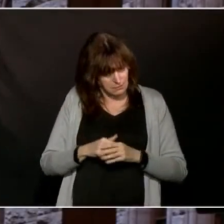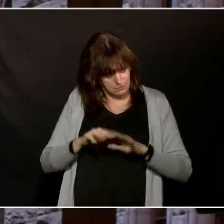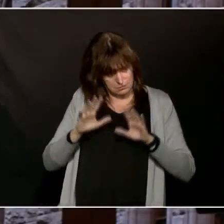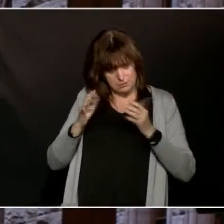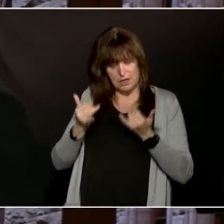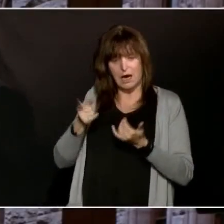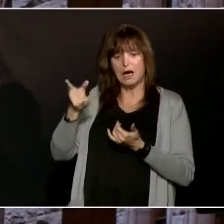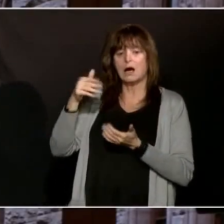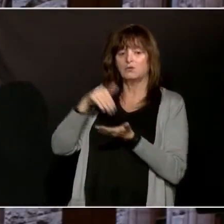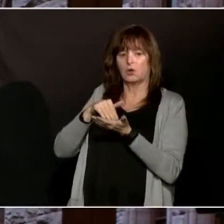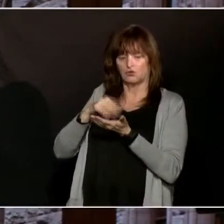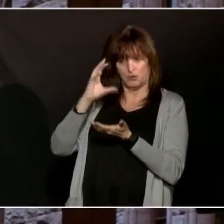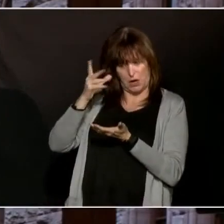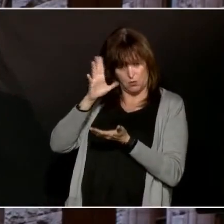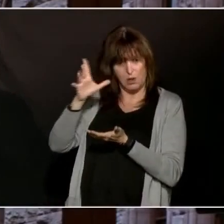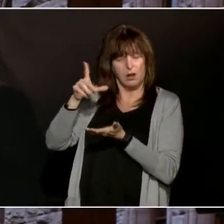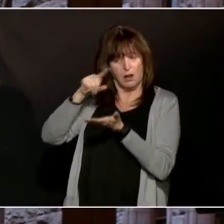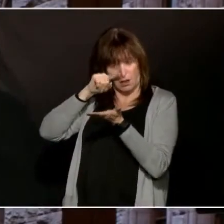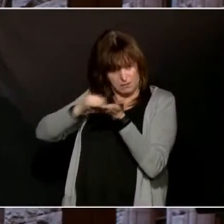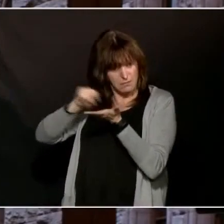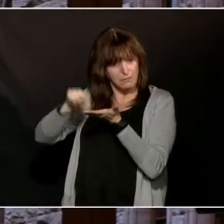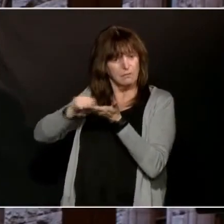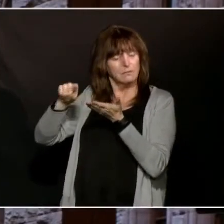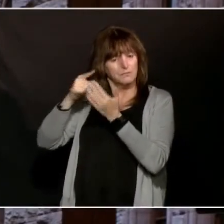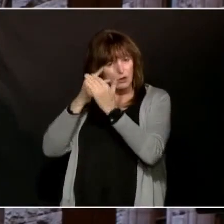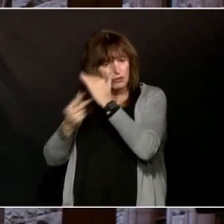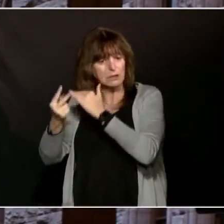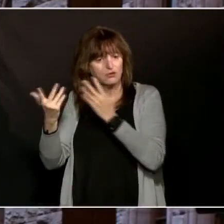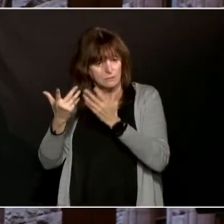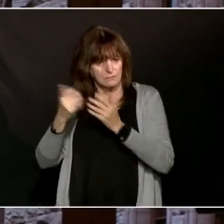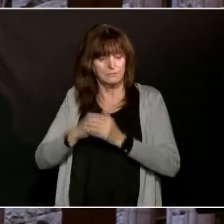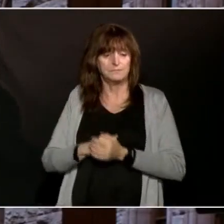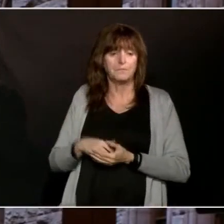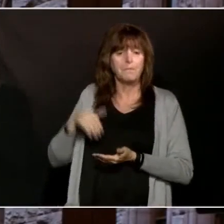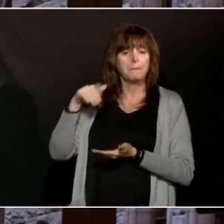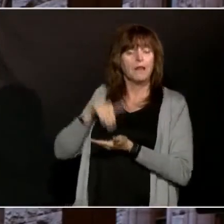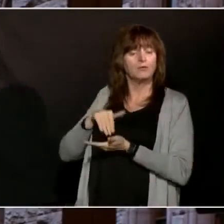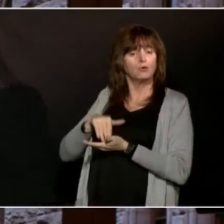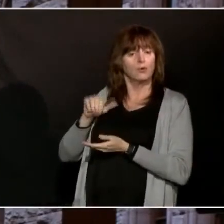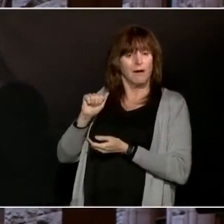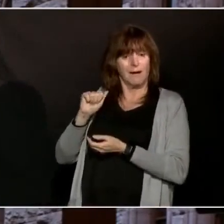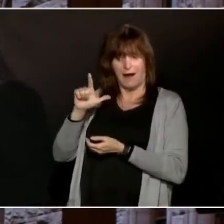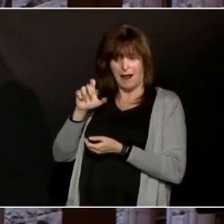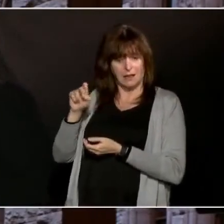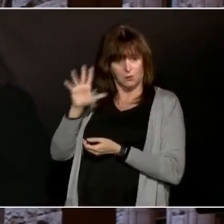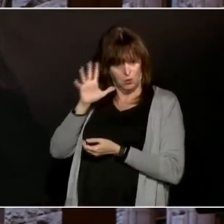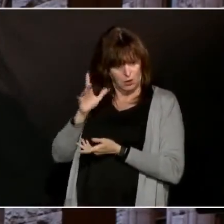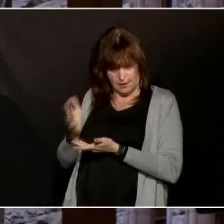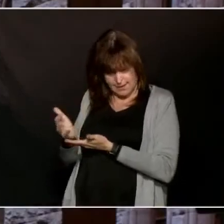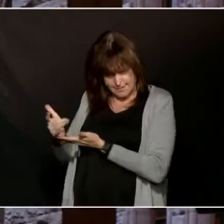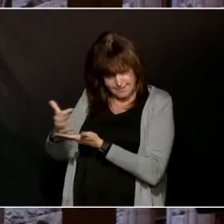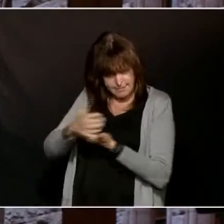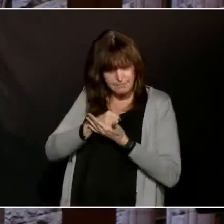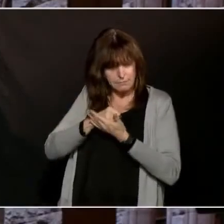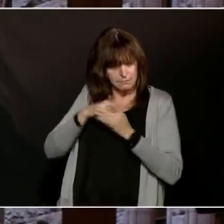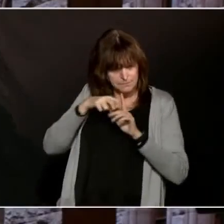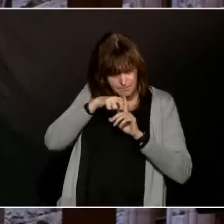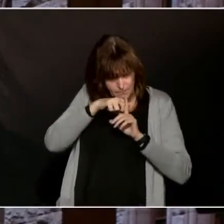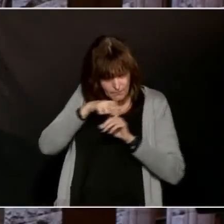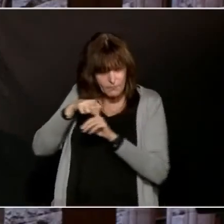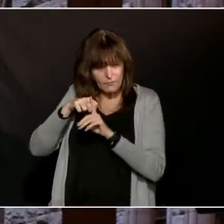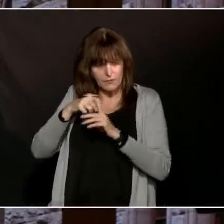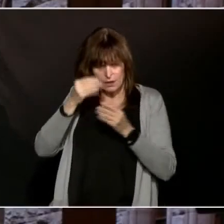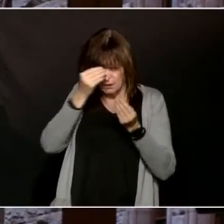know that Dr. Allen and the team will be able to give us much more, in a sense, real-time, not real-time at the moment, but as much as our